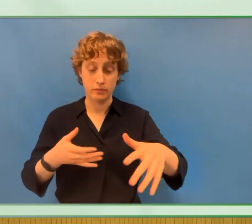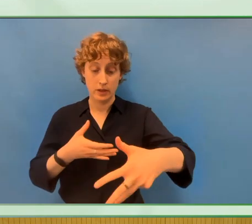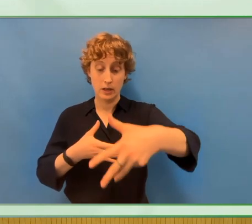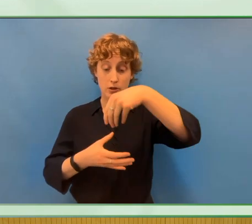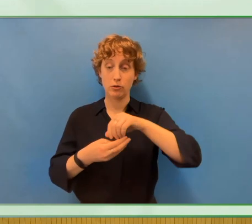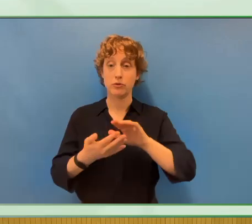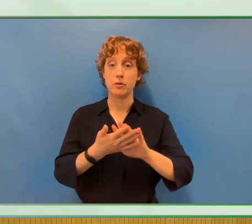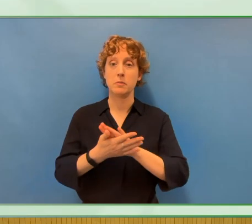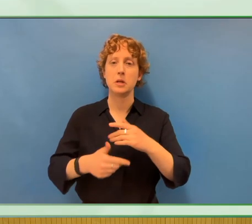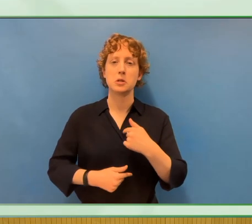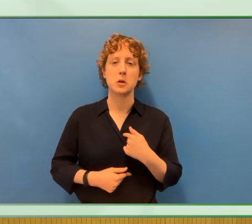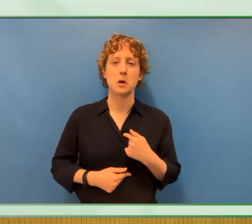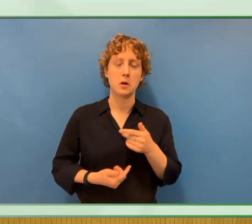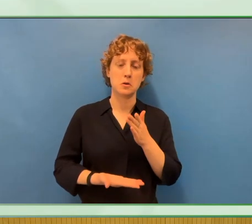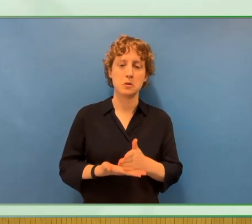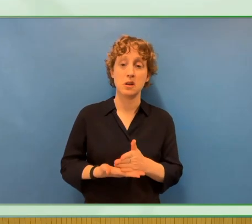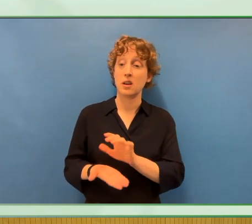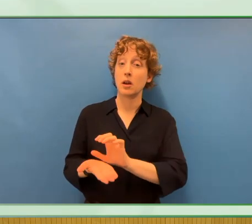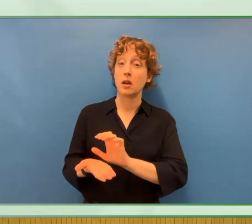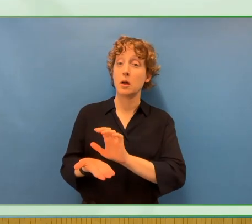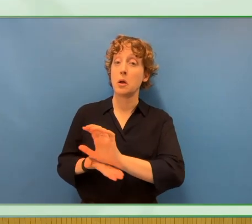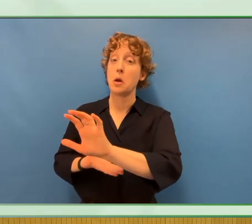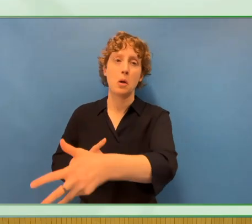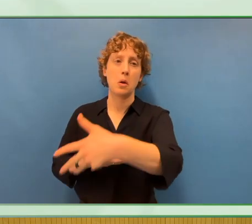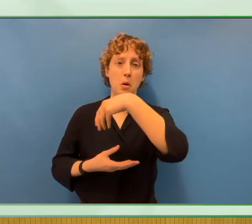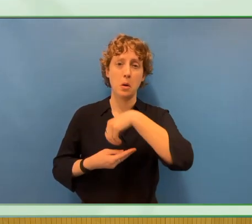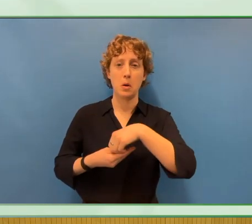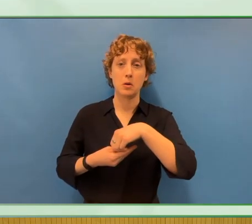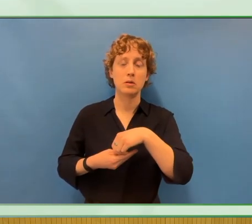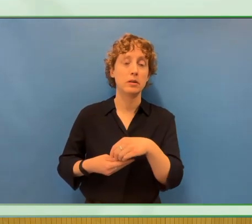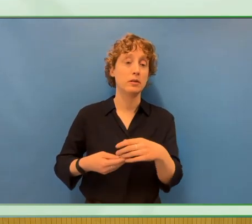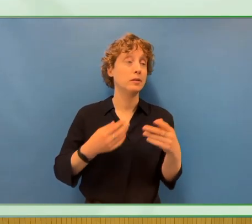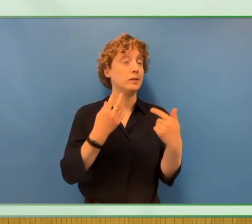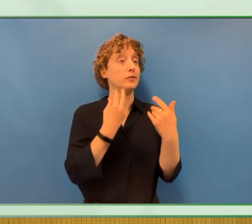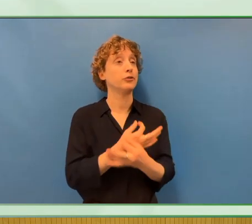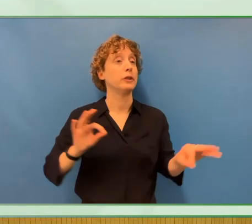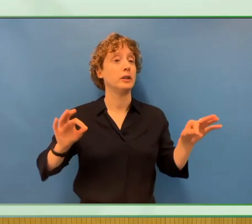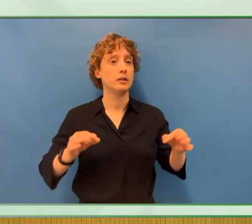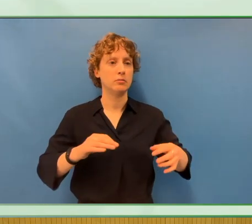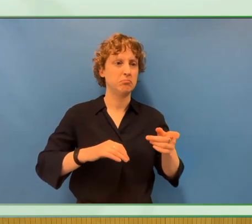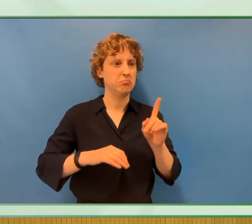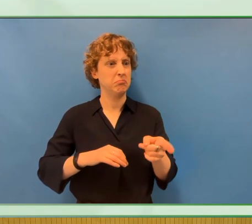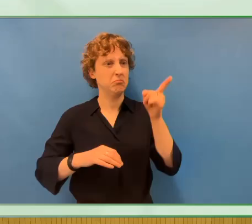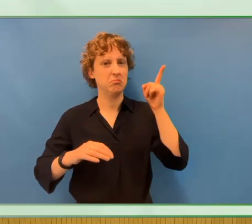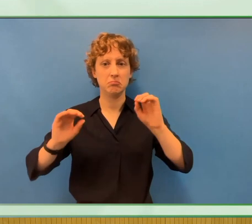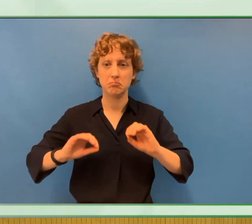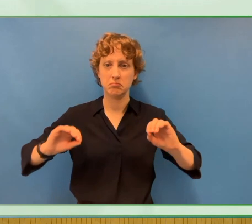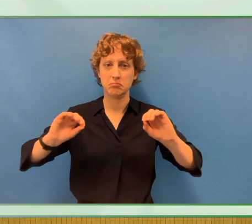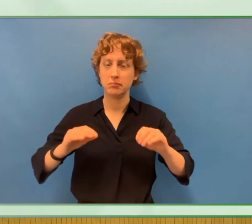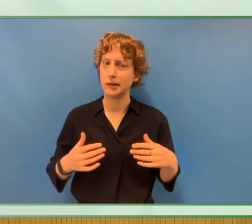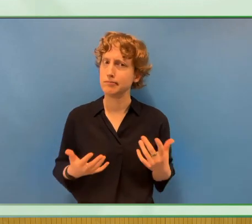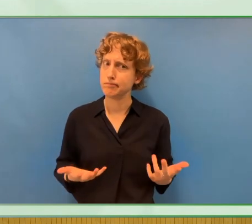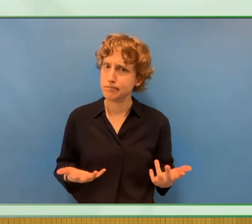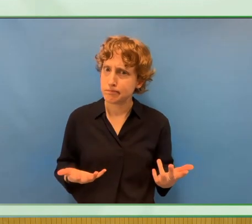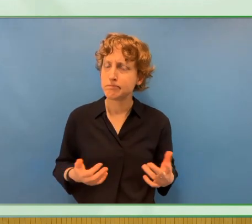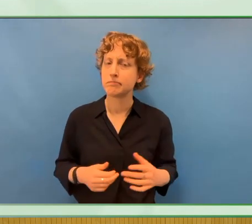as a business, because some of those choices might not be real. They are innate, and